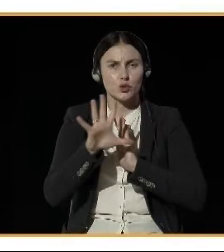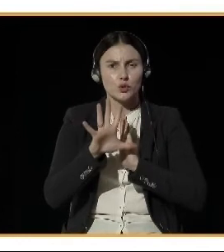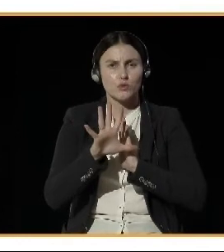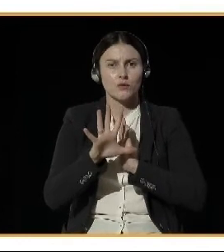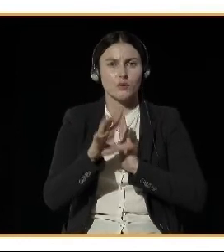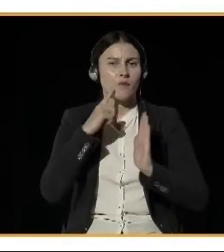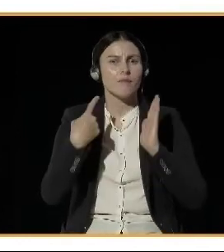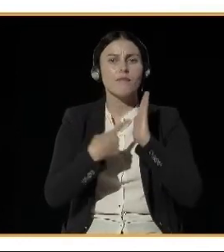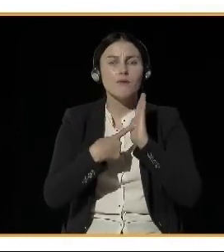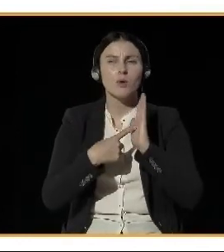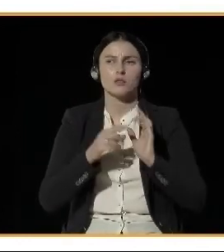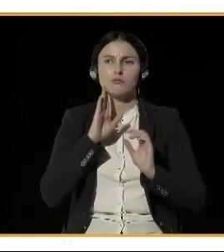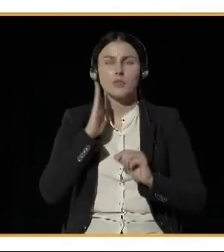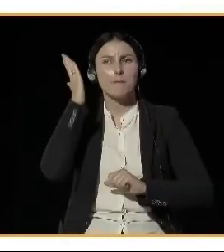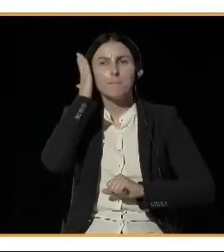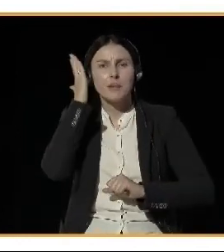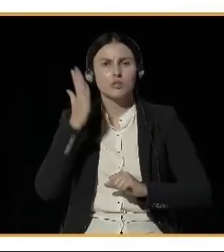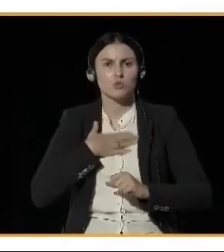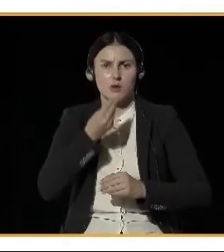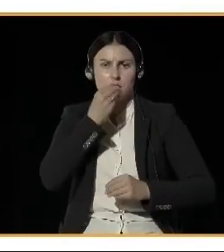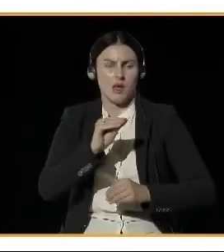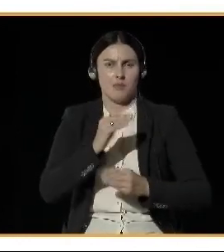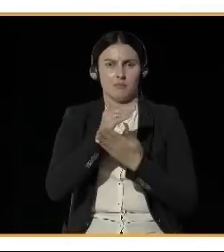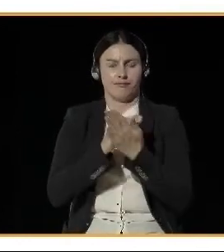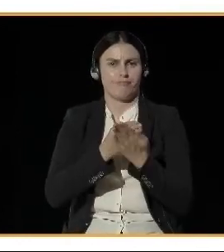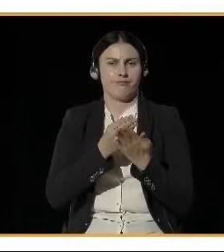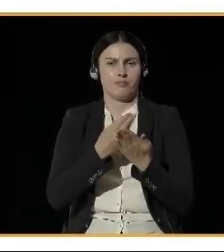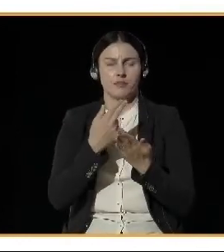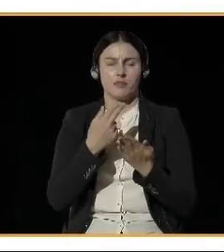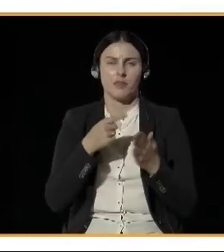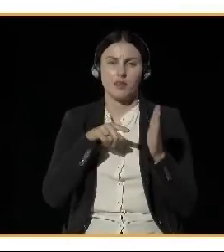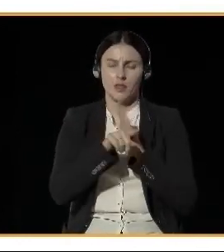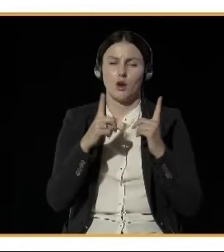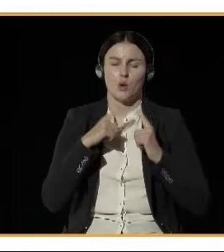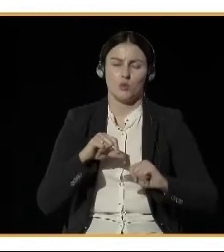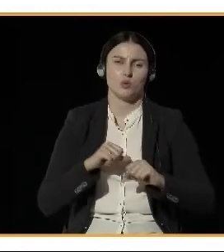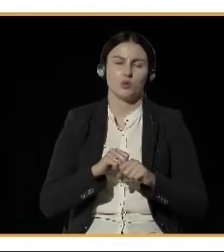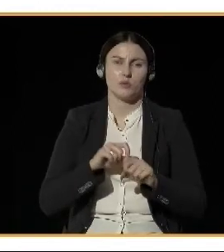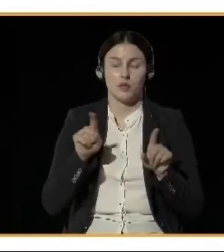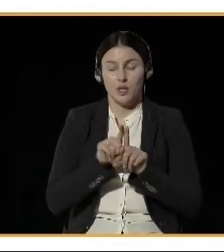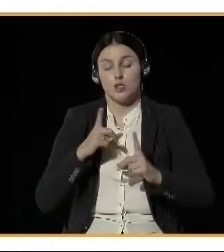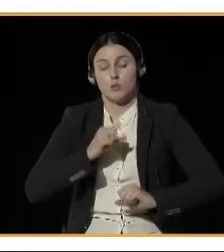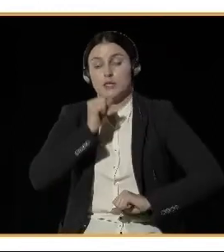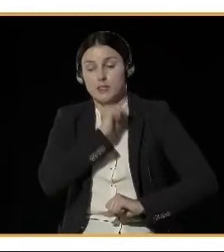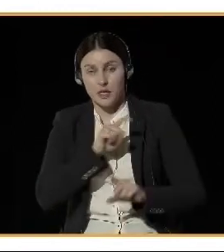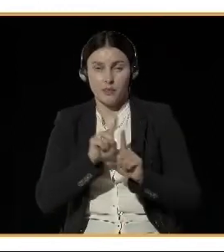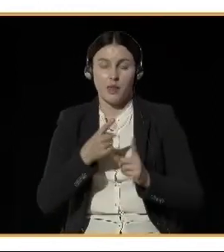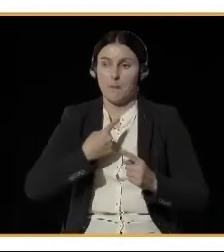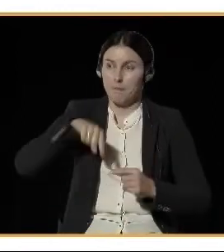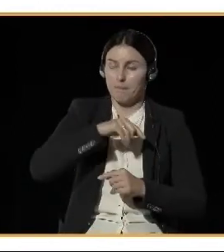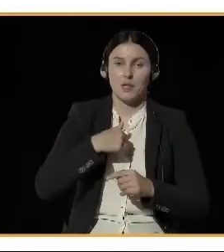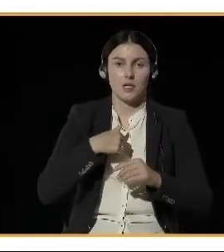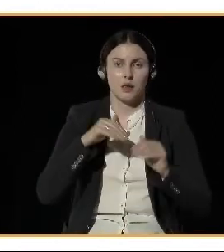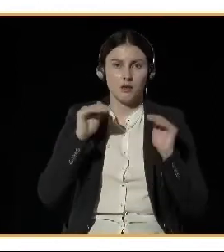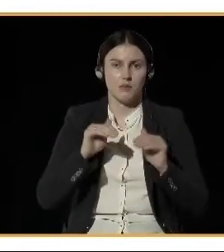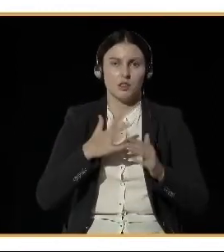the people will not be, we and older persons will not be activated enough, will not be able